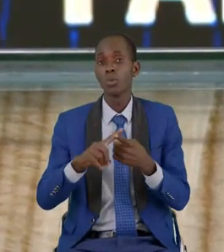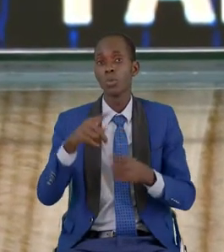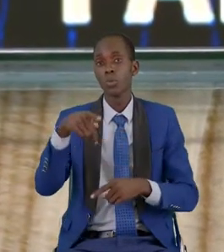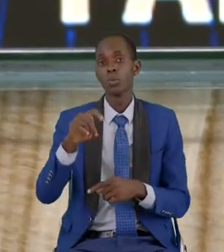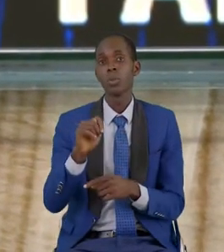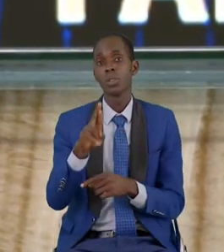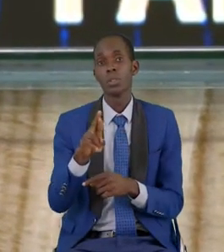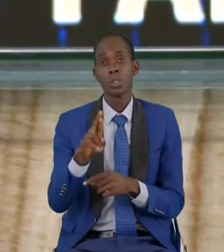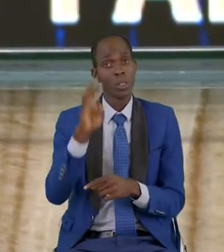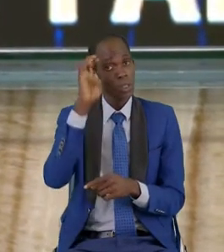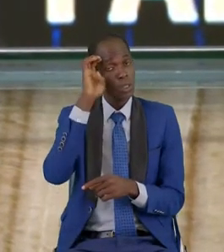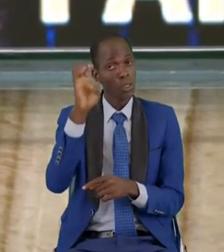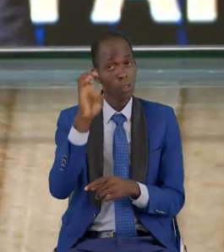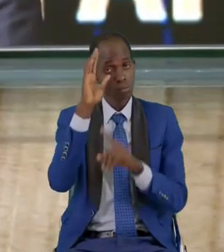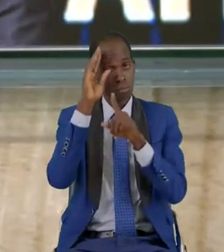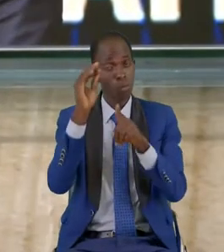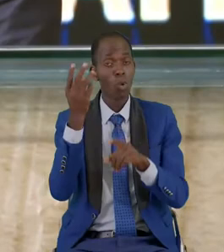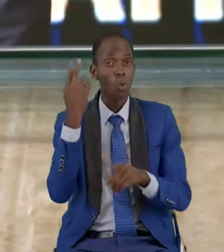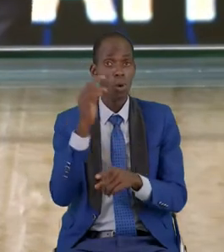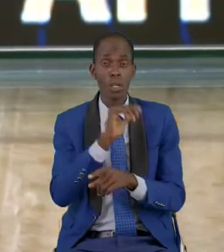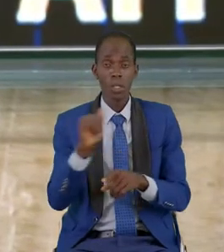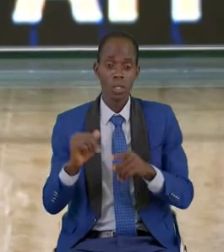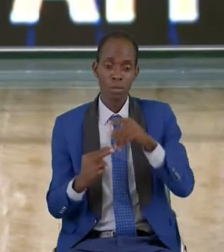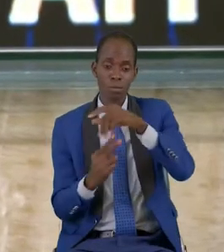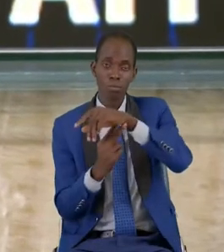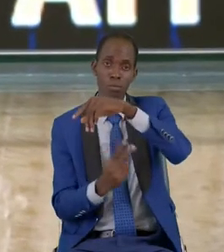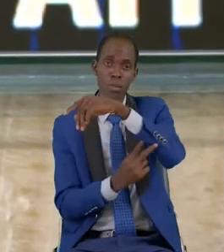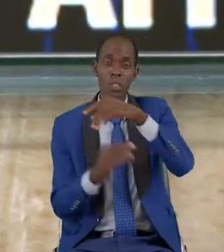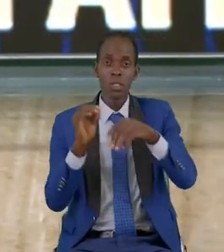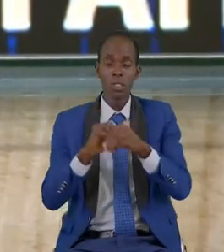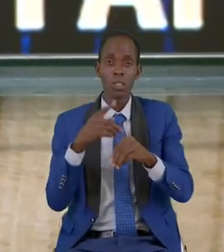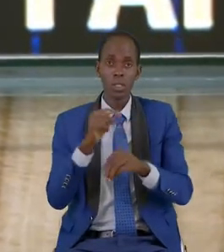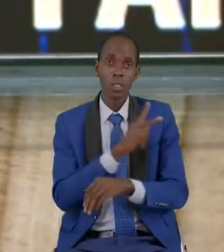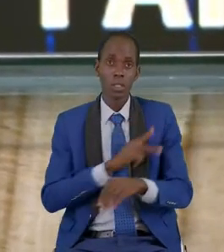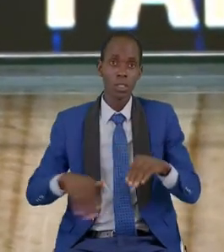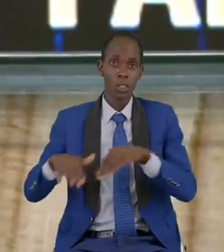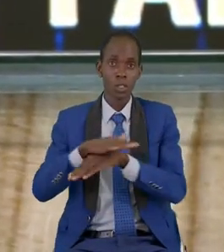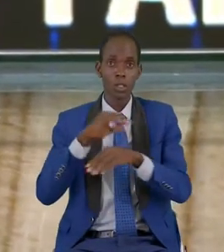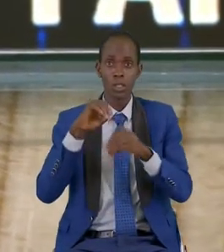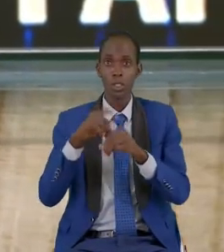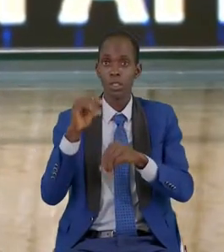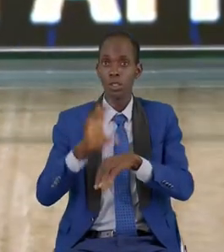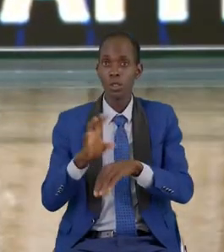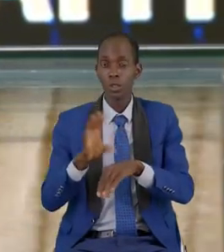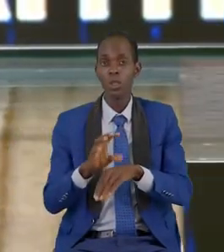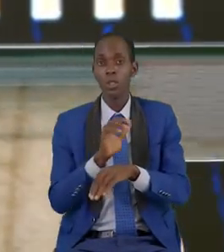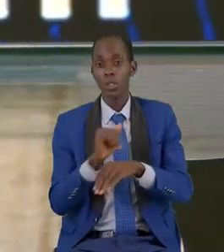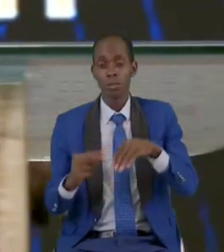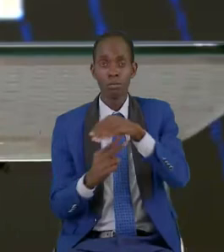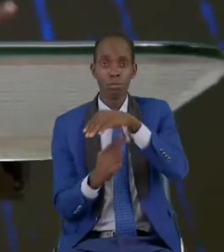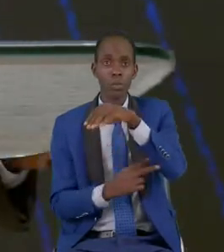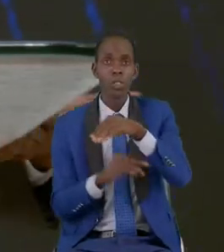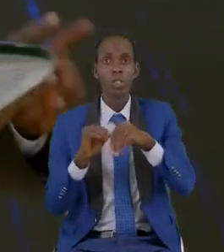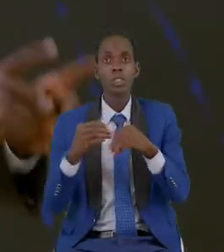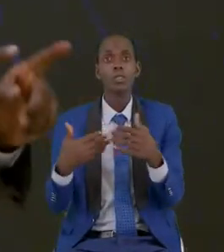pillar in the kingdom, a pillar in the church, a pillar in the New Testament, and now the pillar